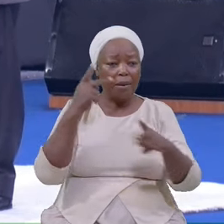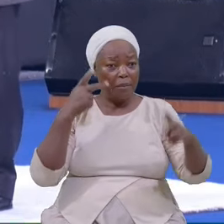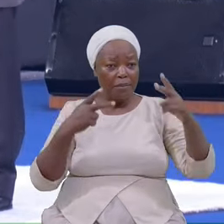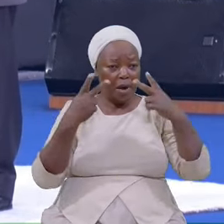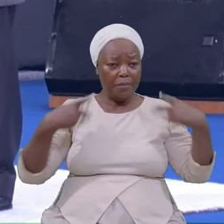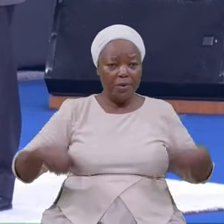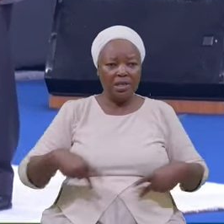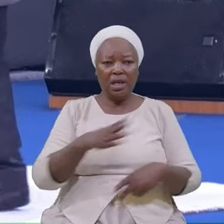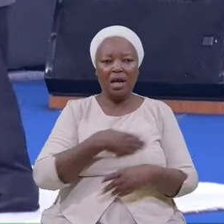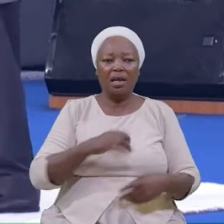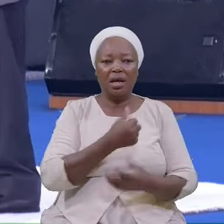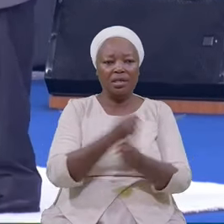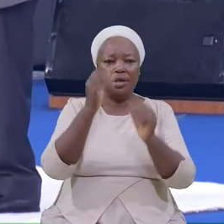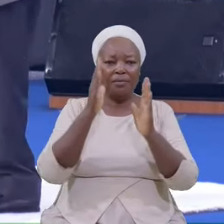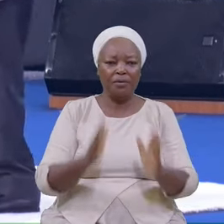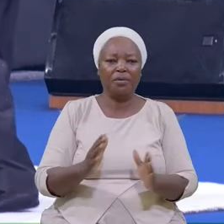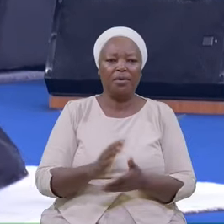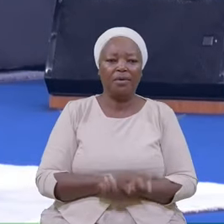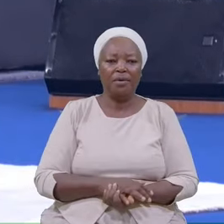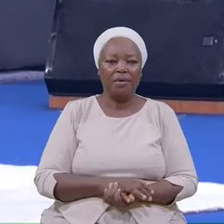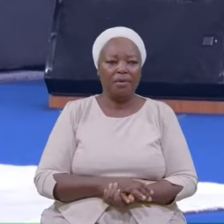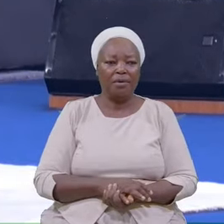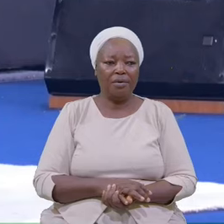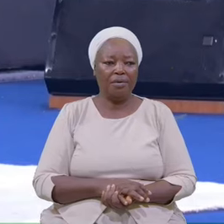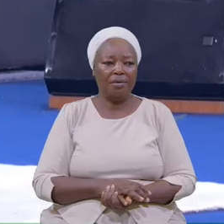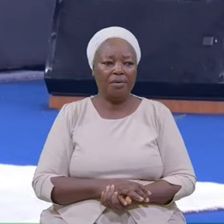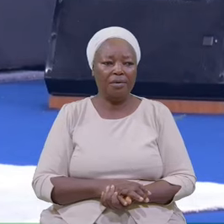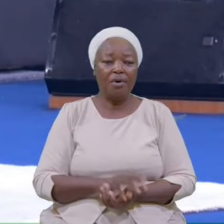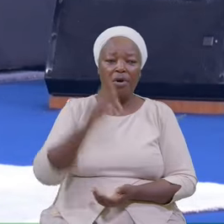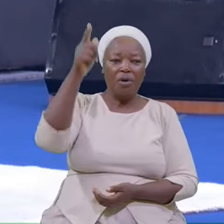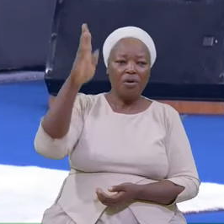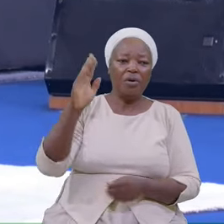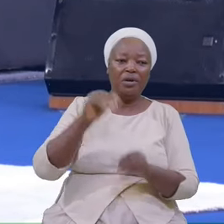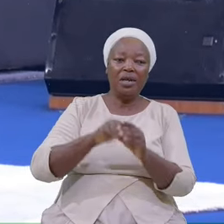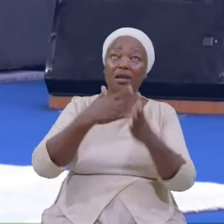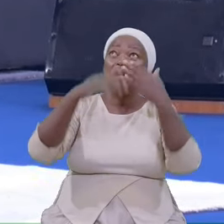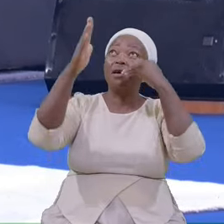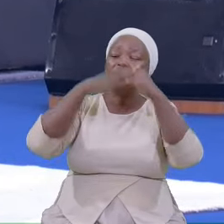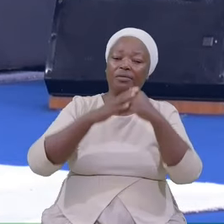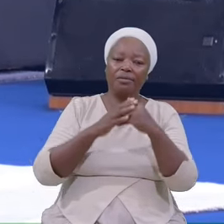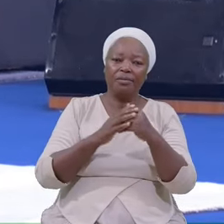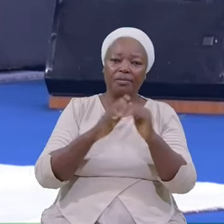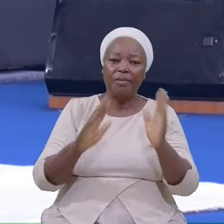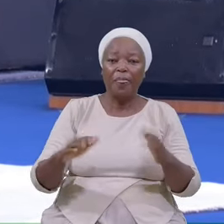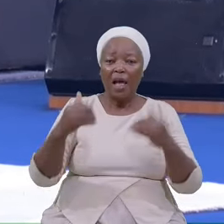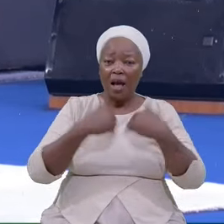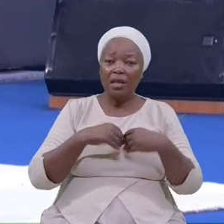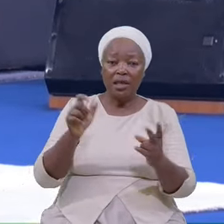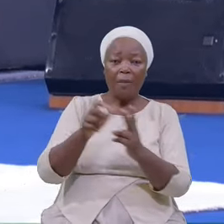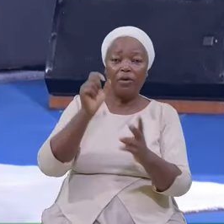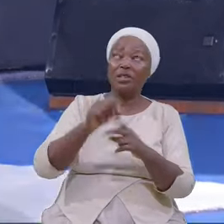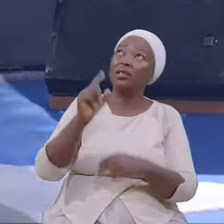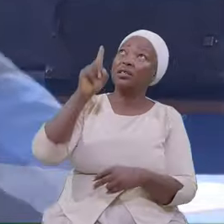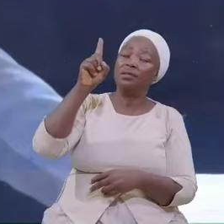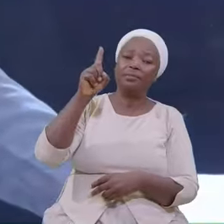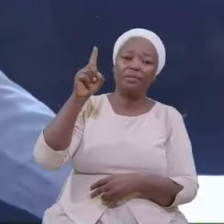savior. Comme prince et sauveur. God in heaven. Dieu has appointed him. L'a